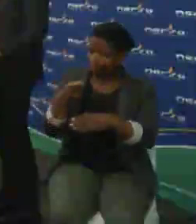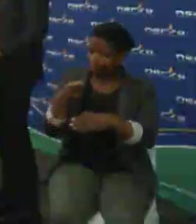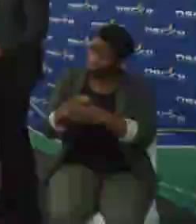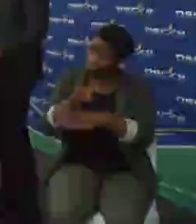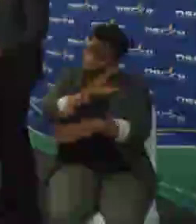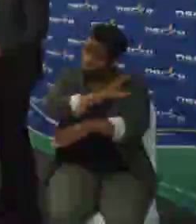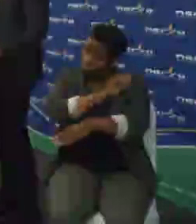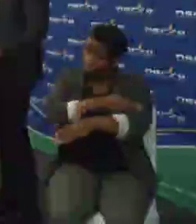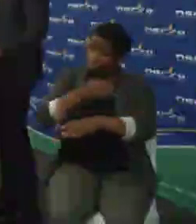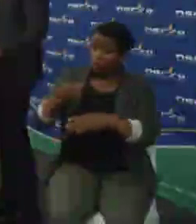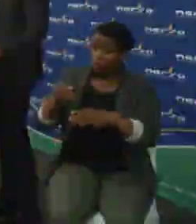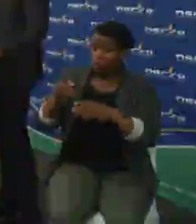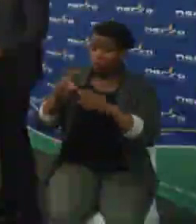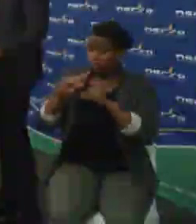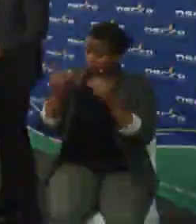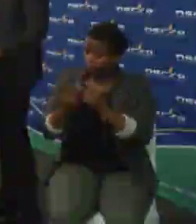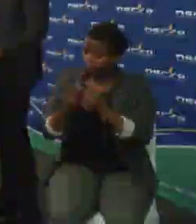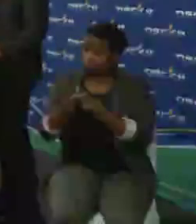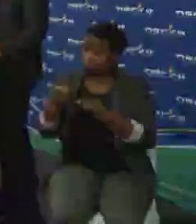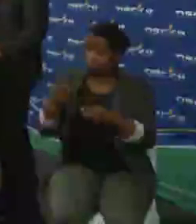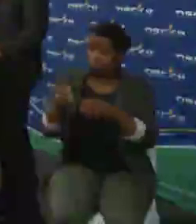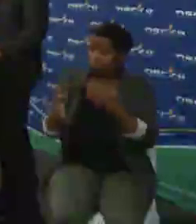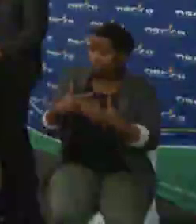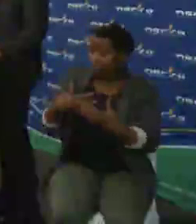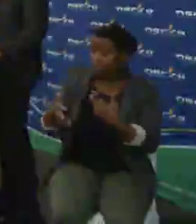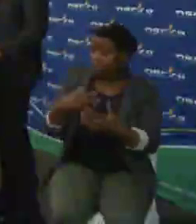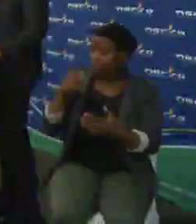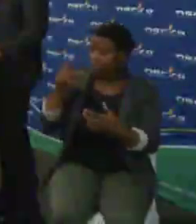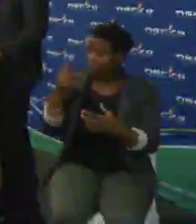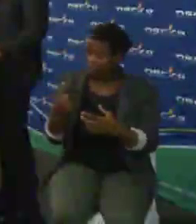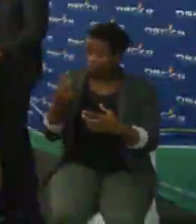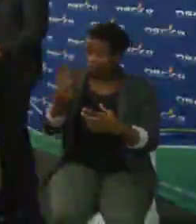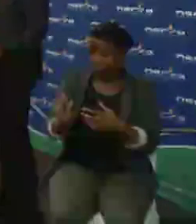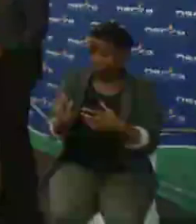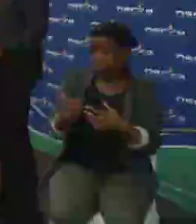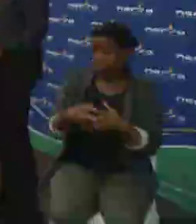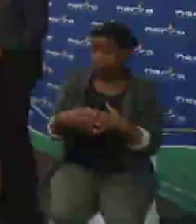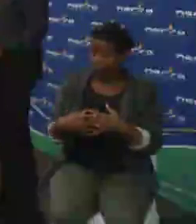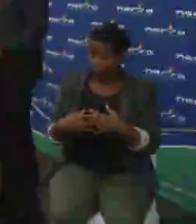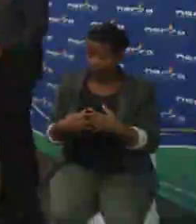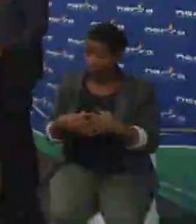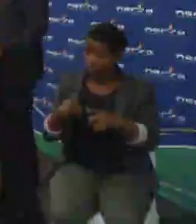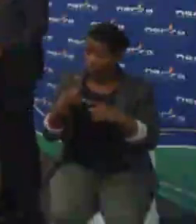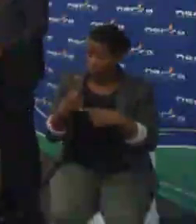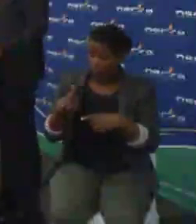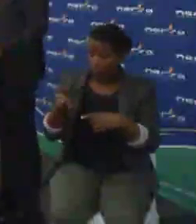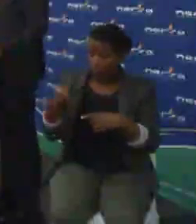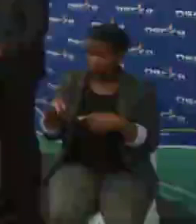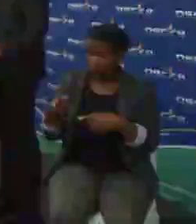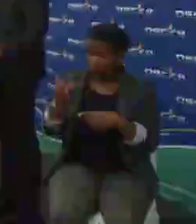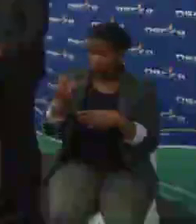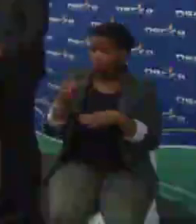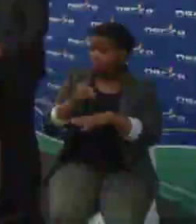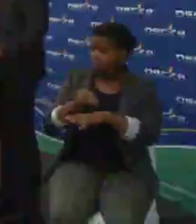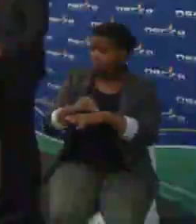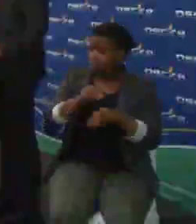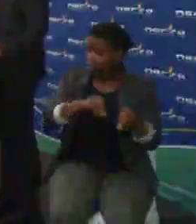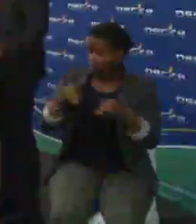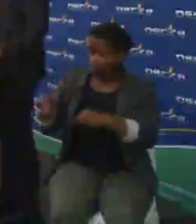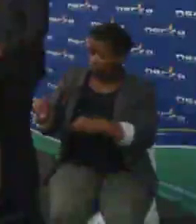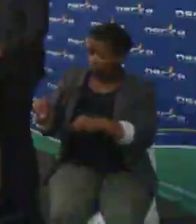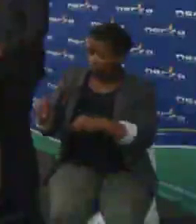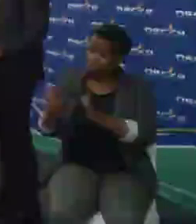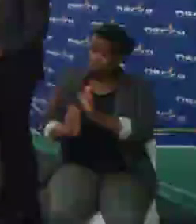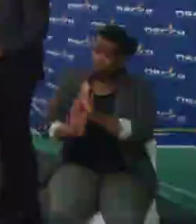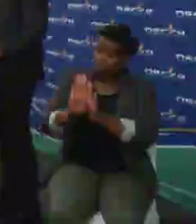empowered to mandate such a provision by any person or entity. By the context of this provision, we can start moving and